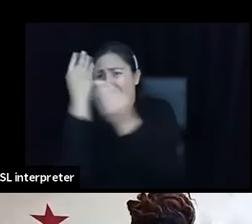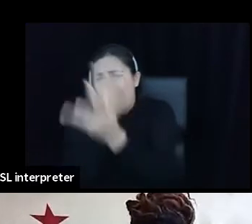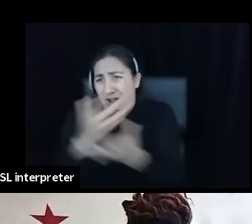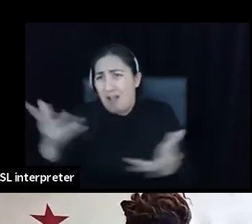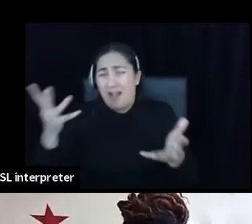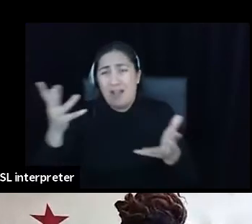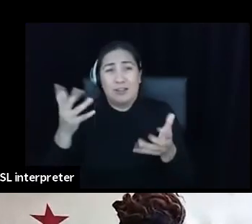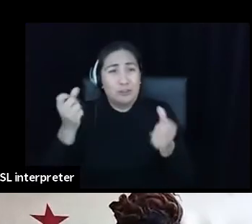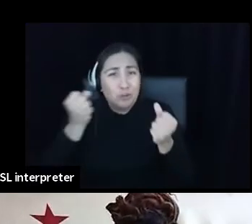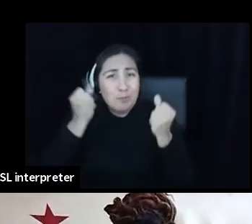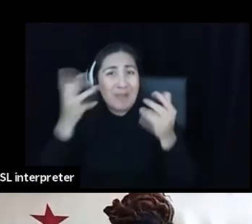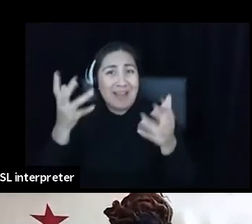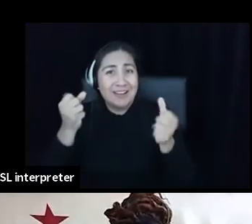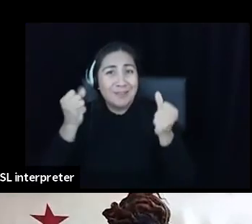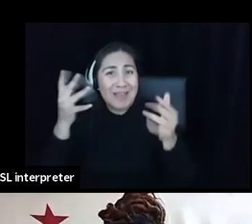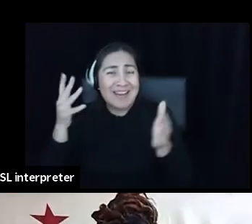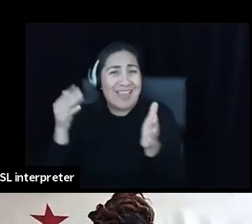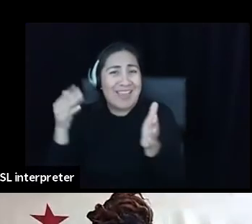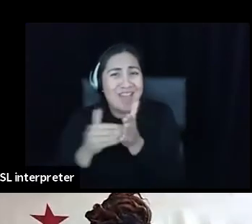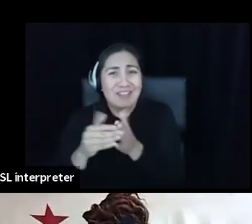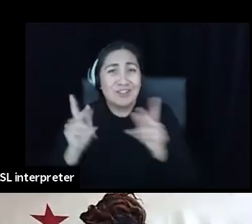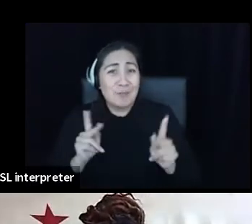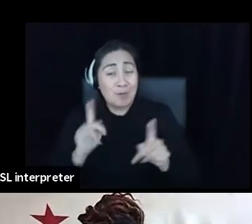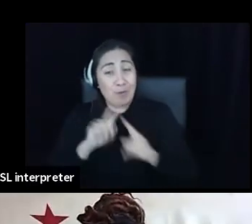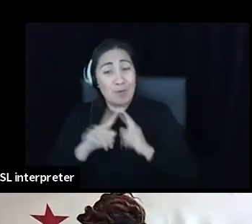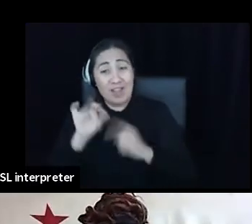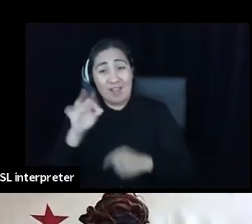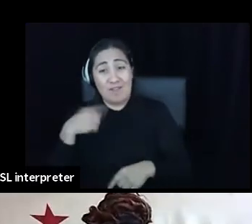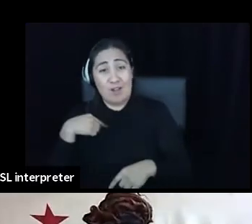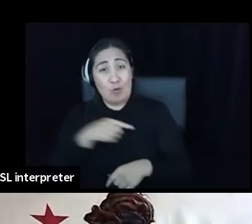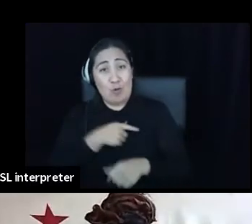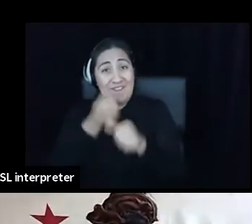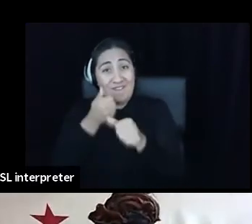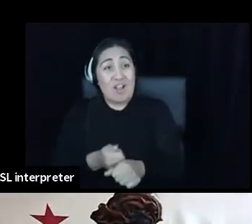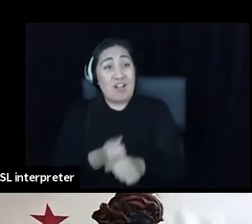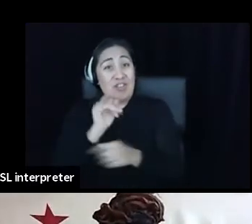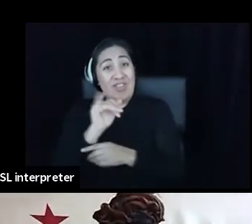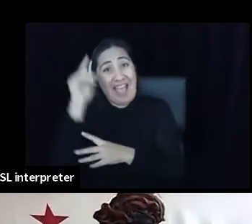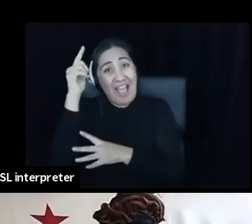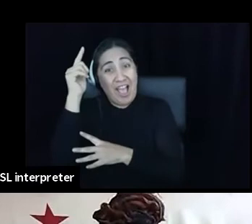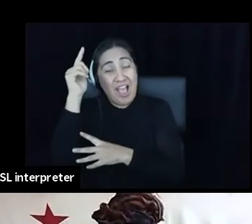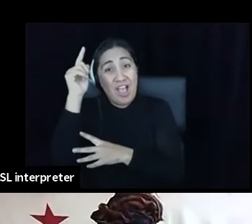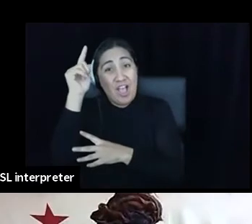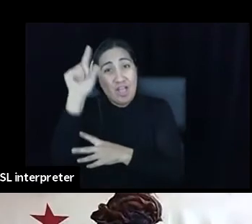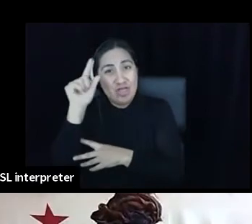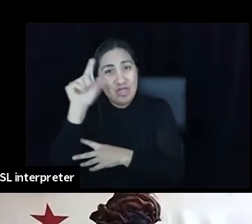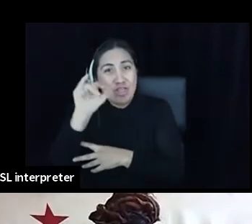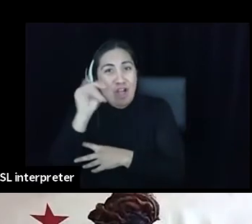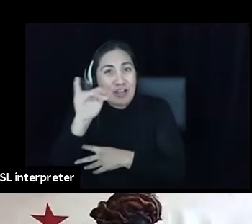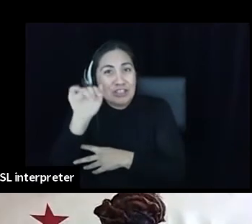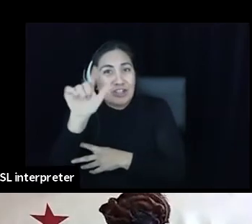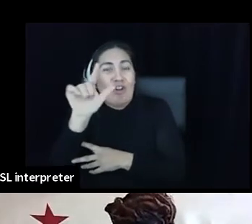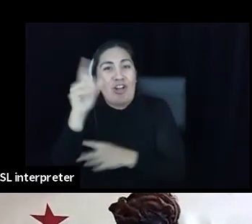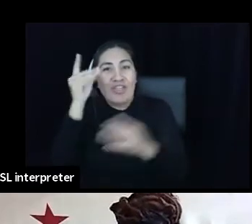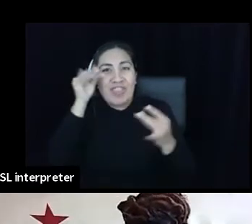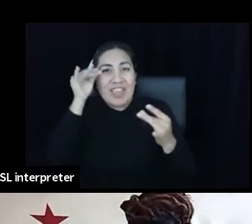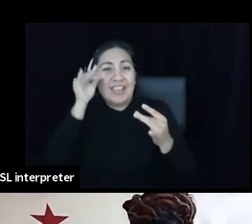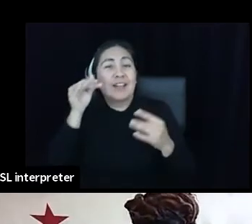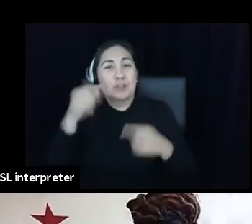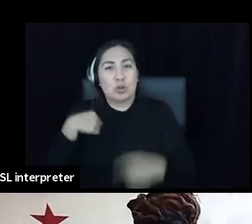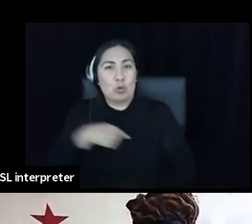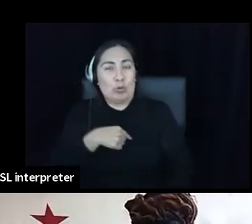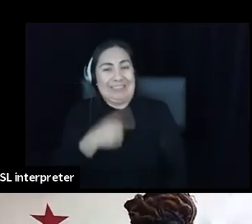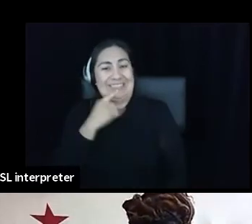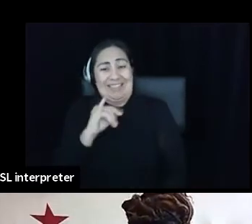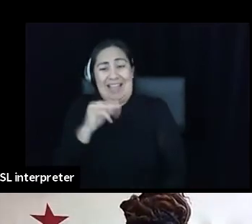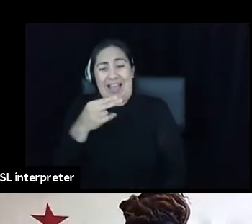But if we follow the logic of abundance, Amy has not lost anything today. So we said this, HowlRound is putting some money towards this.